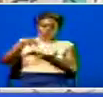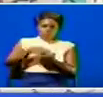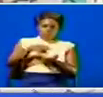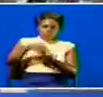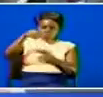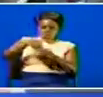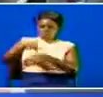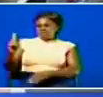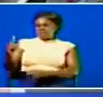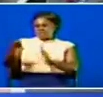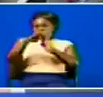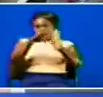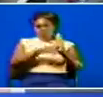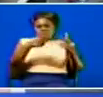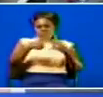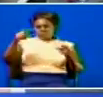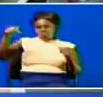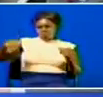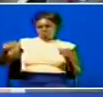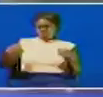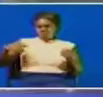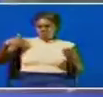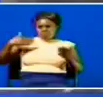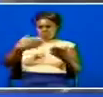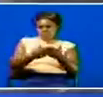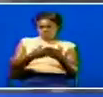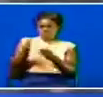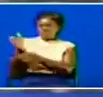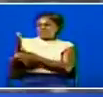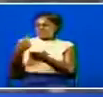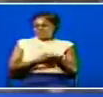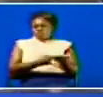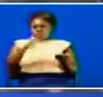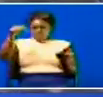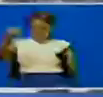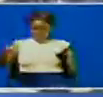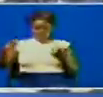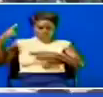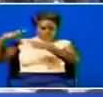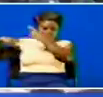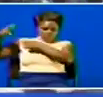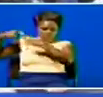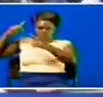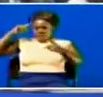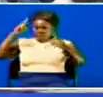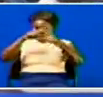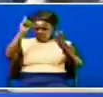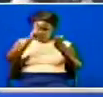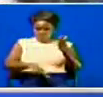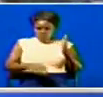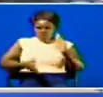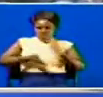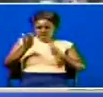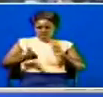Nairobi. The program, which started today, will run until Thursday of this week. The review exercise is aimed at ensuring